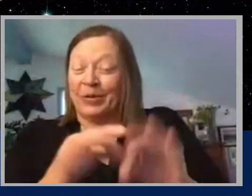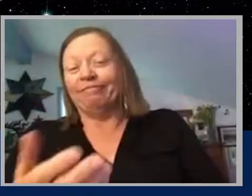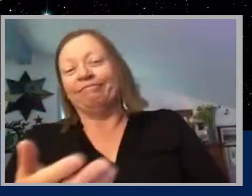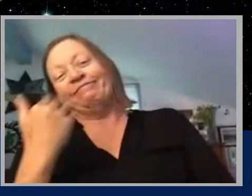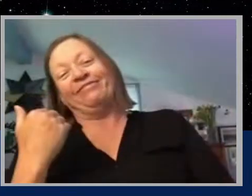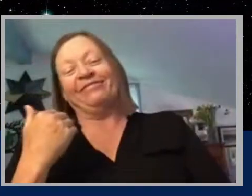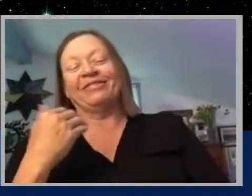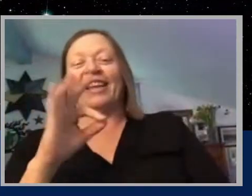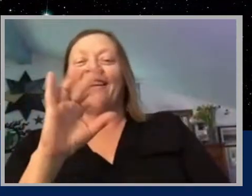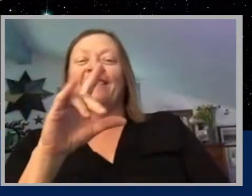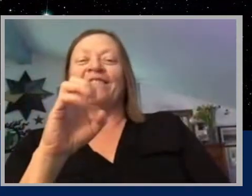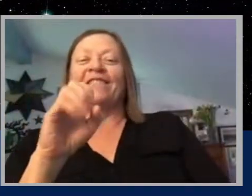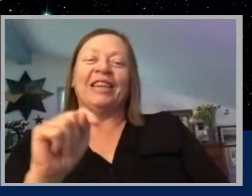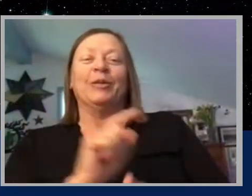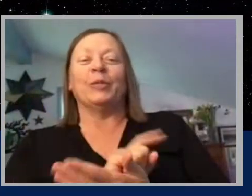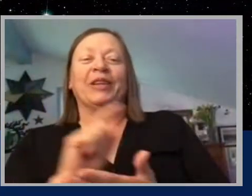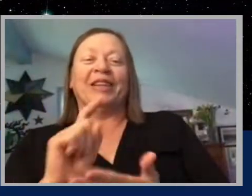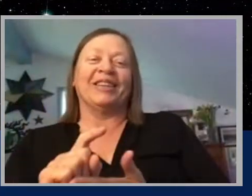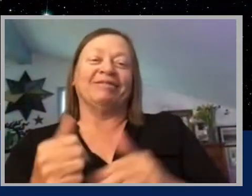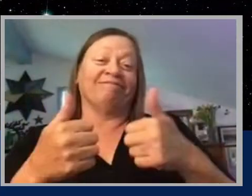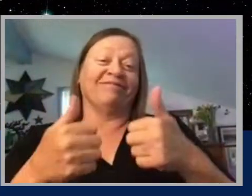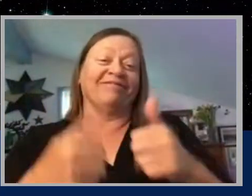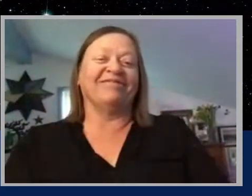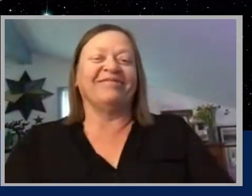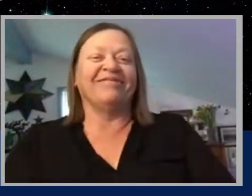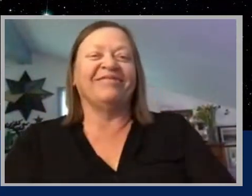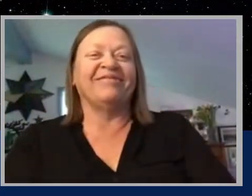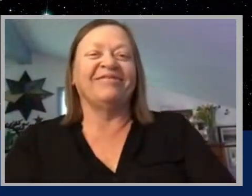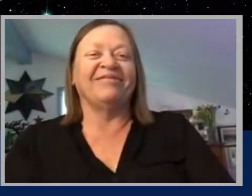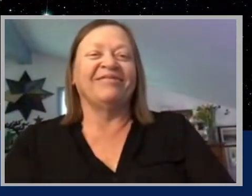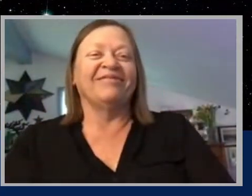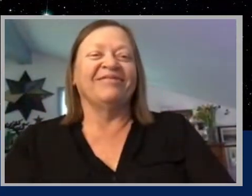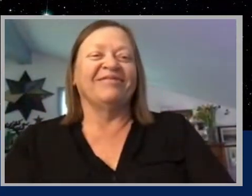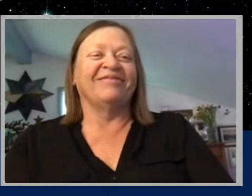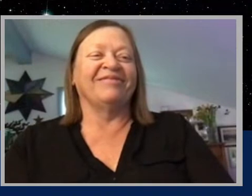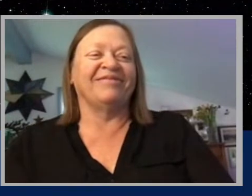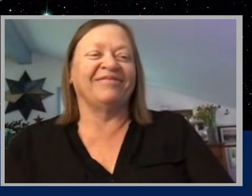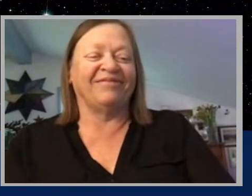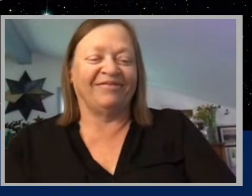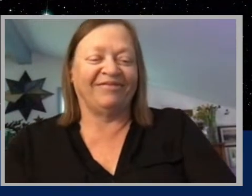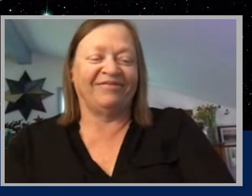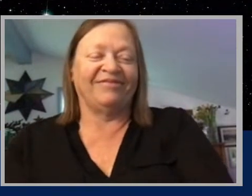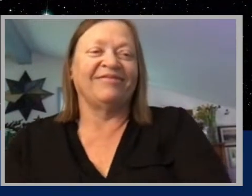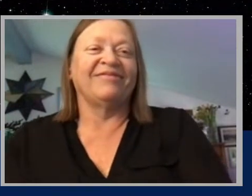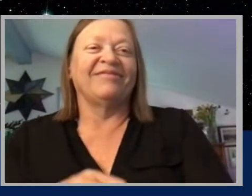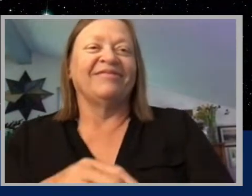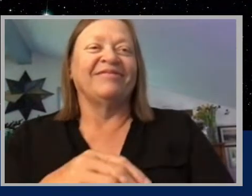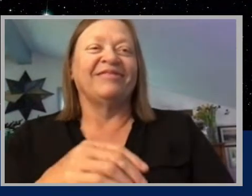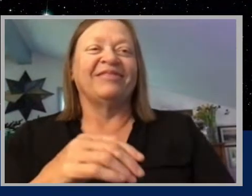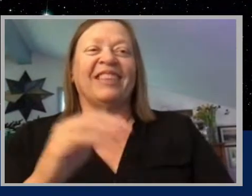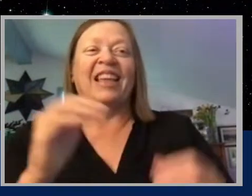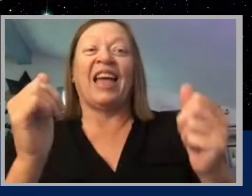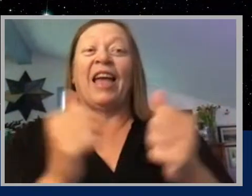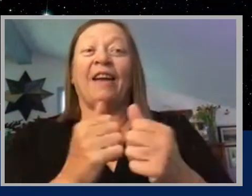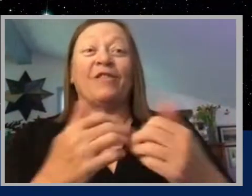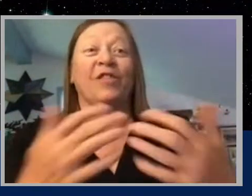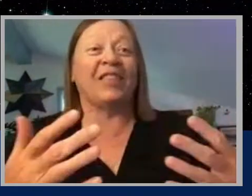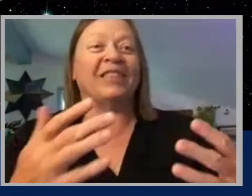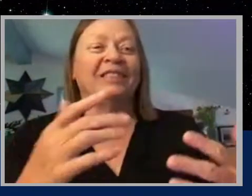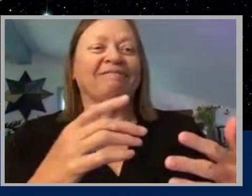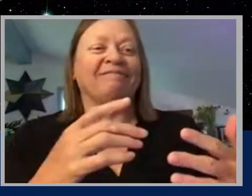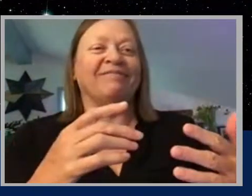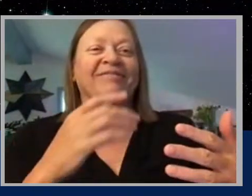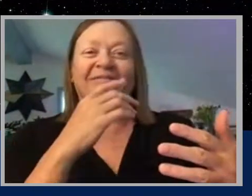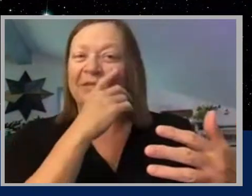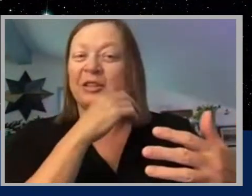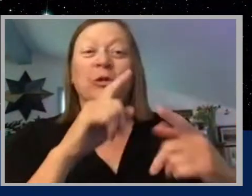it. And also, yes, CubeSats next month as well. We cover everything on Astro Live, from recovering human beings from the spacecraft to throwing